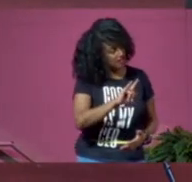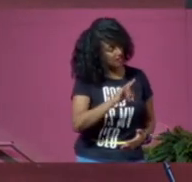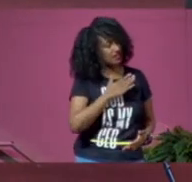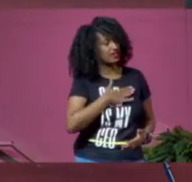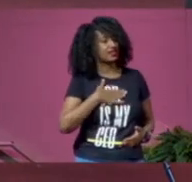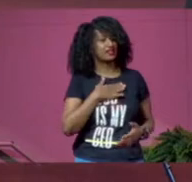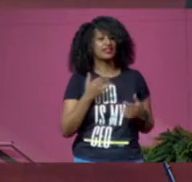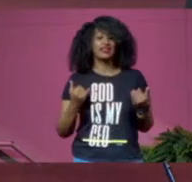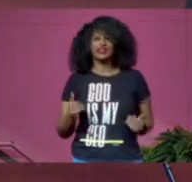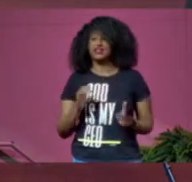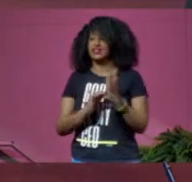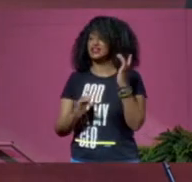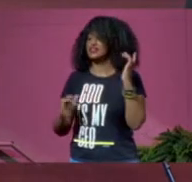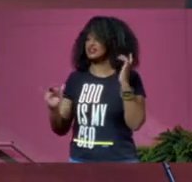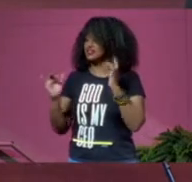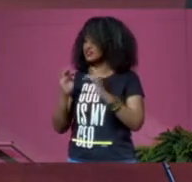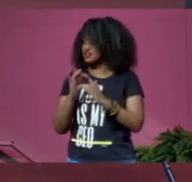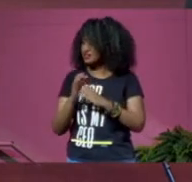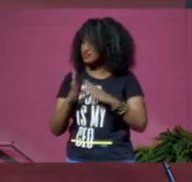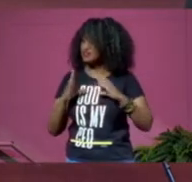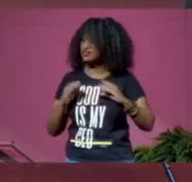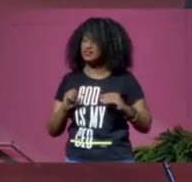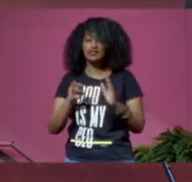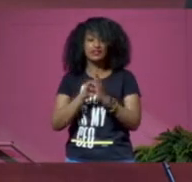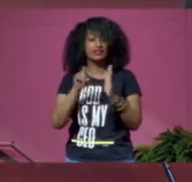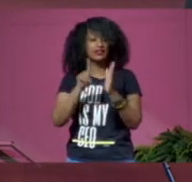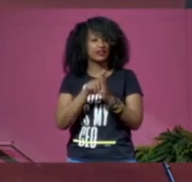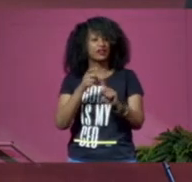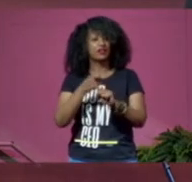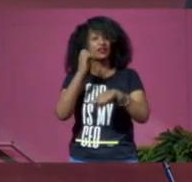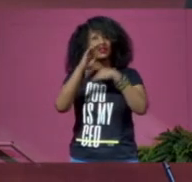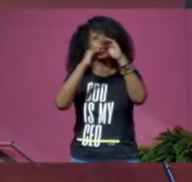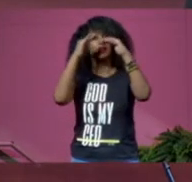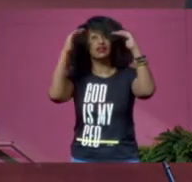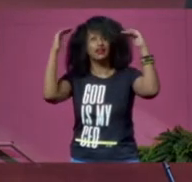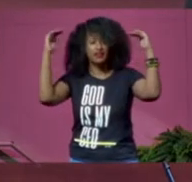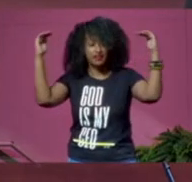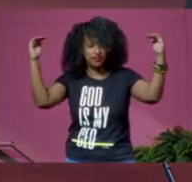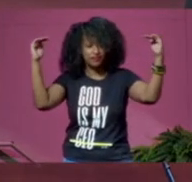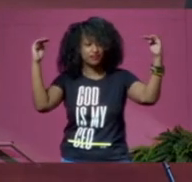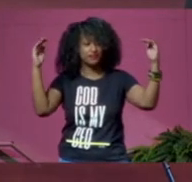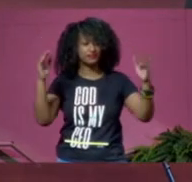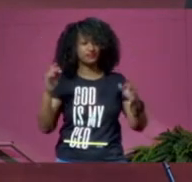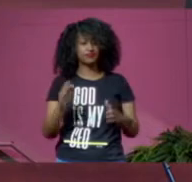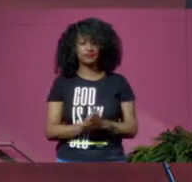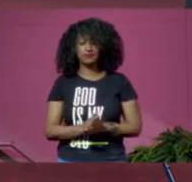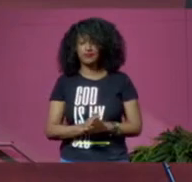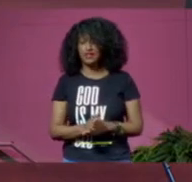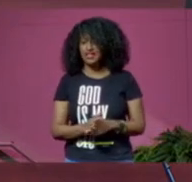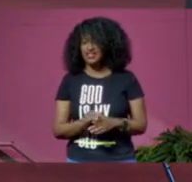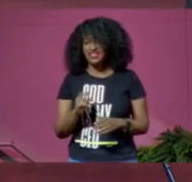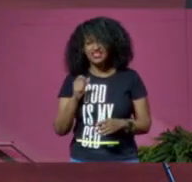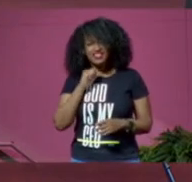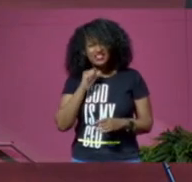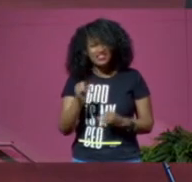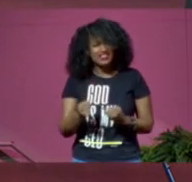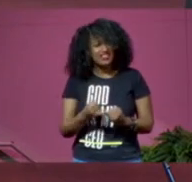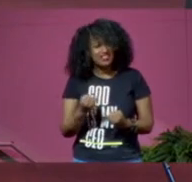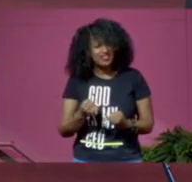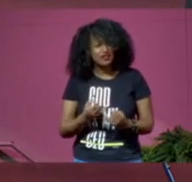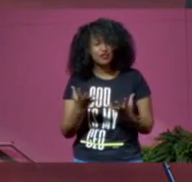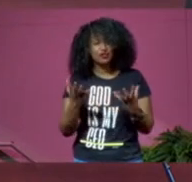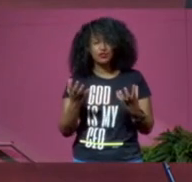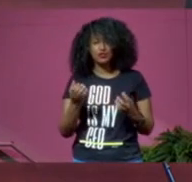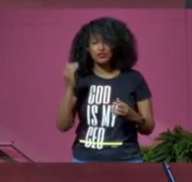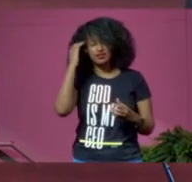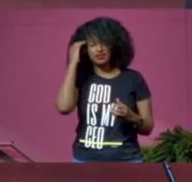Jesus receives confirmation of his identity directly from heaven. But it's not simply that God is wanting Jesus to know who he